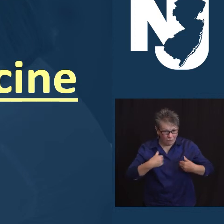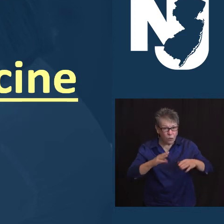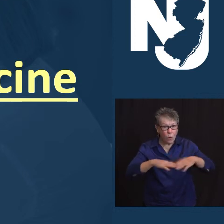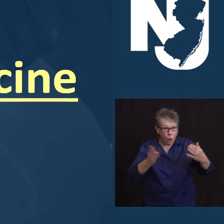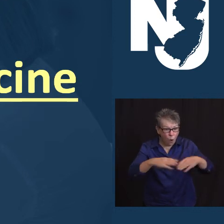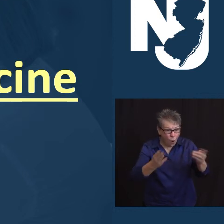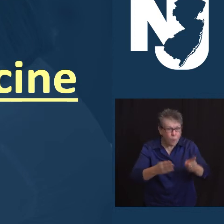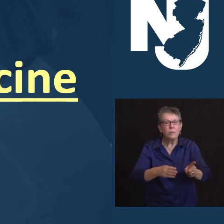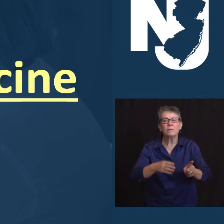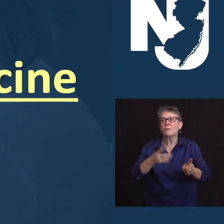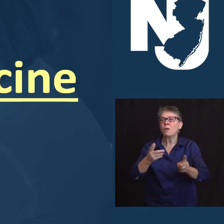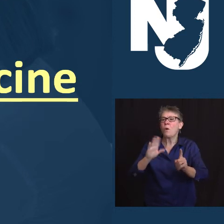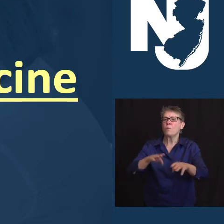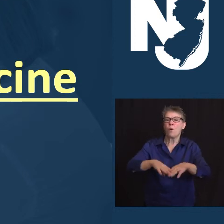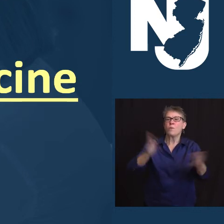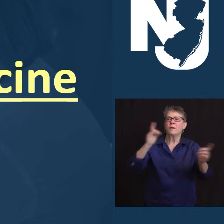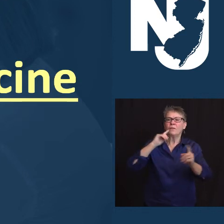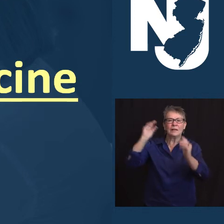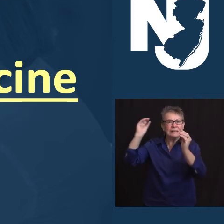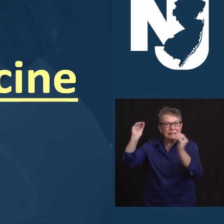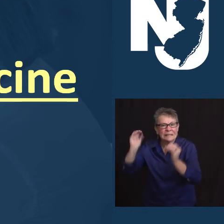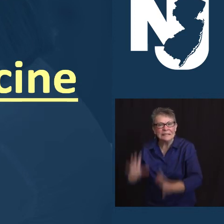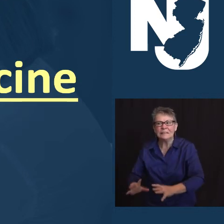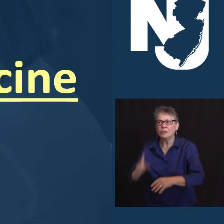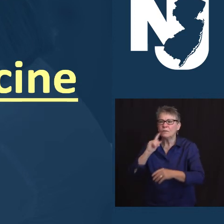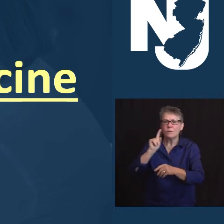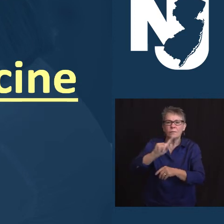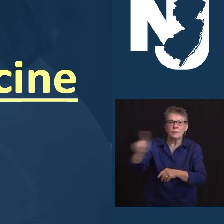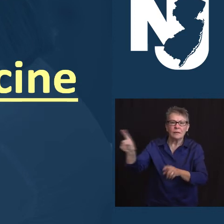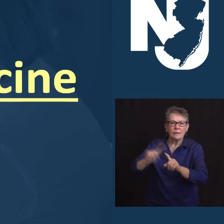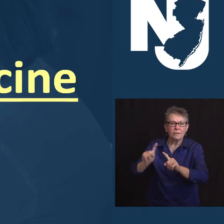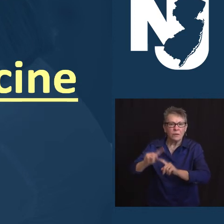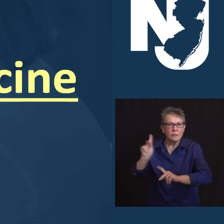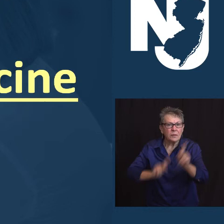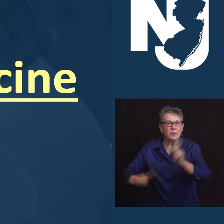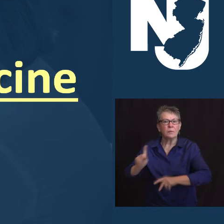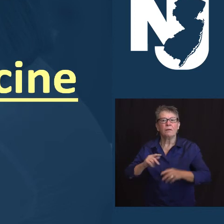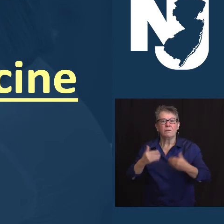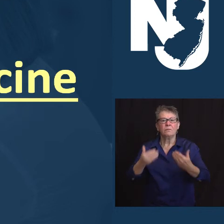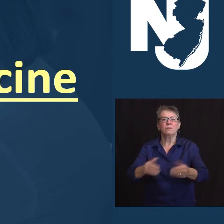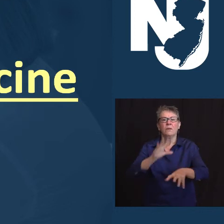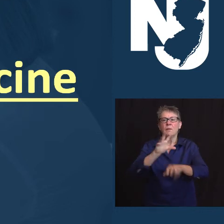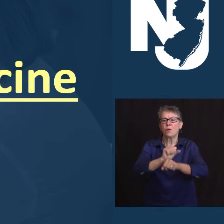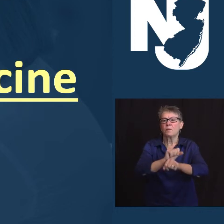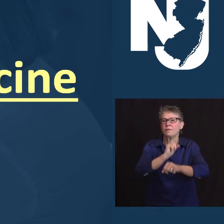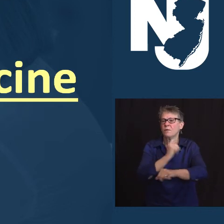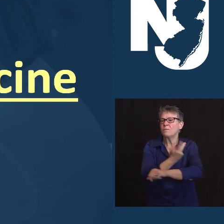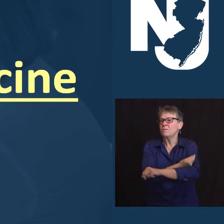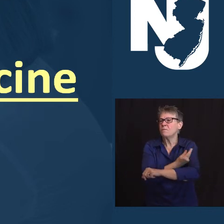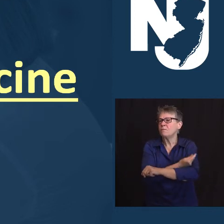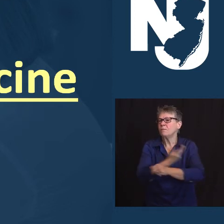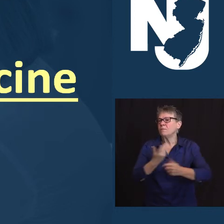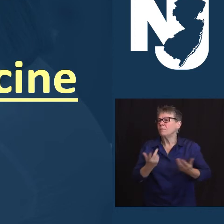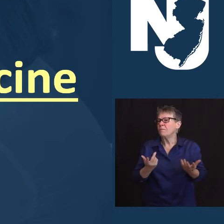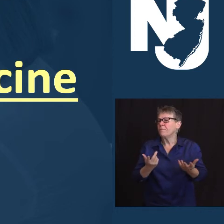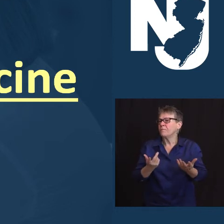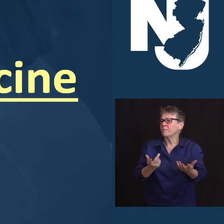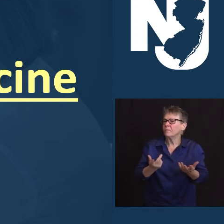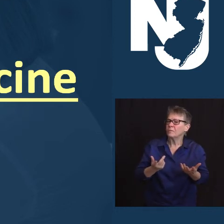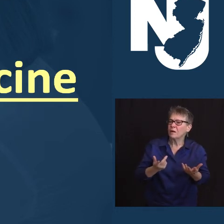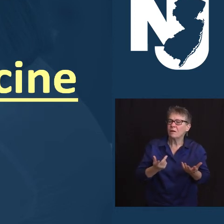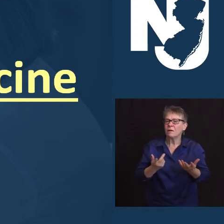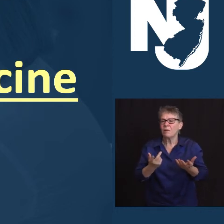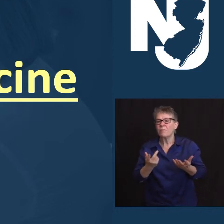crossed, but we are not resting on any laurels here. No trophies, no ribbons, no spiking the football in the spirit of Super Bowl